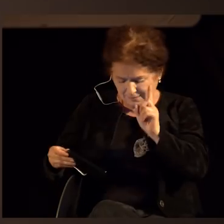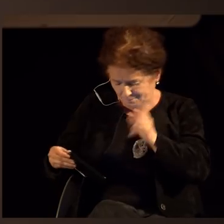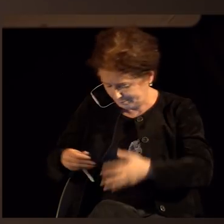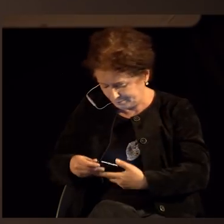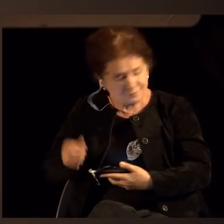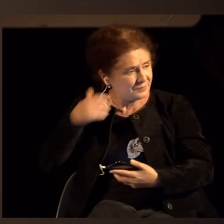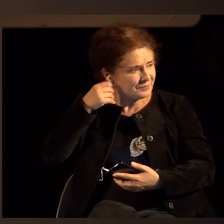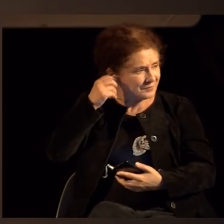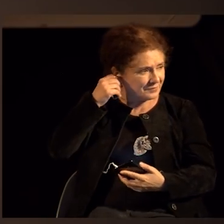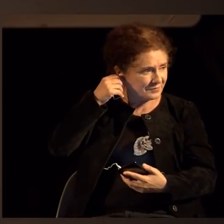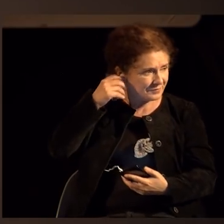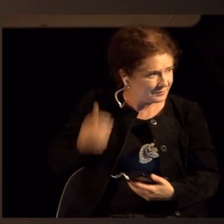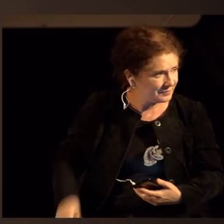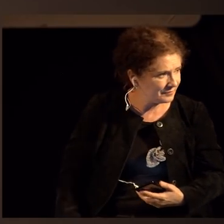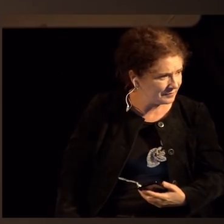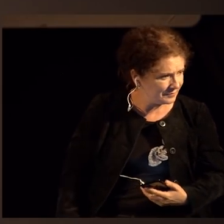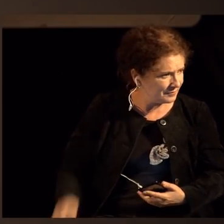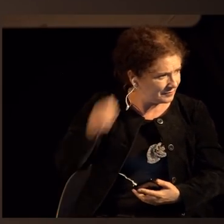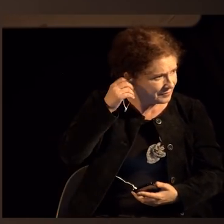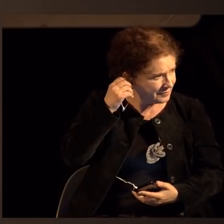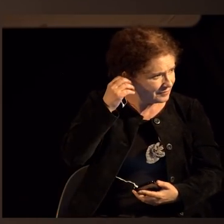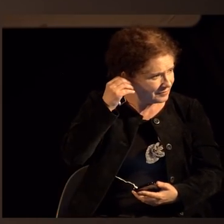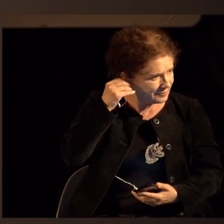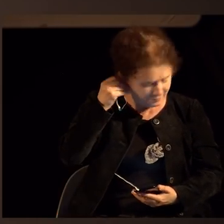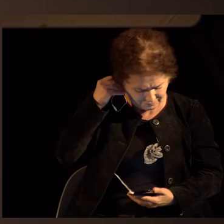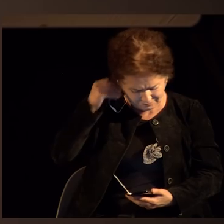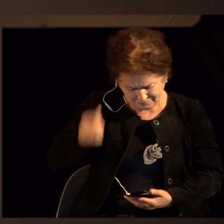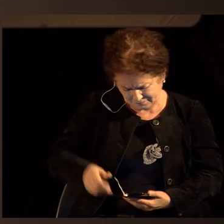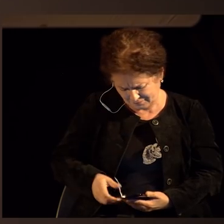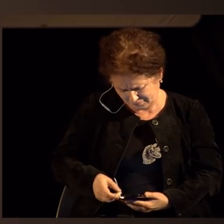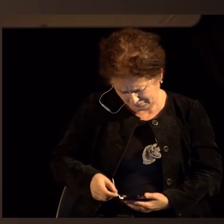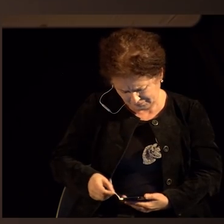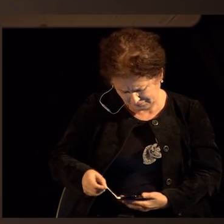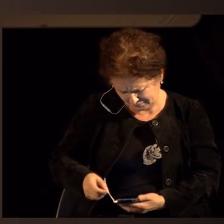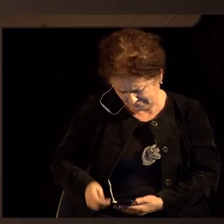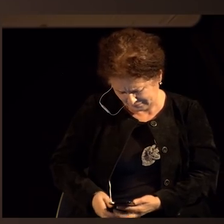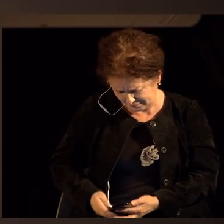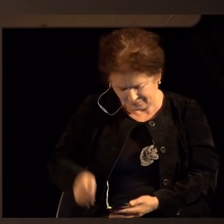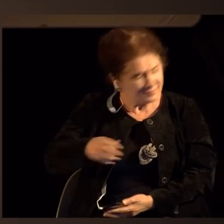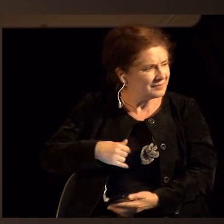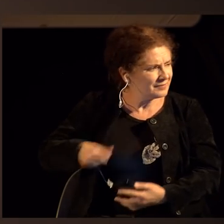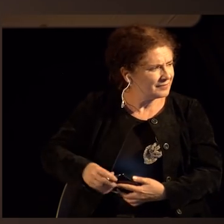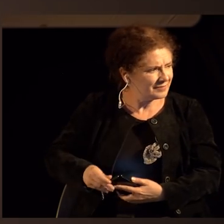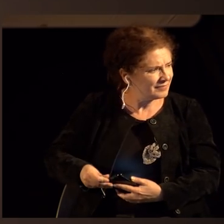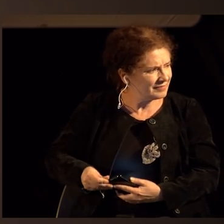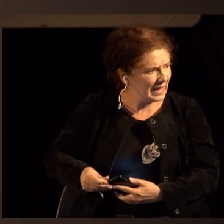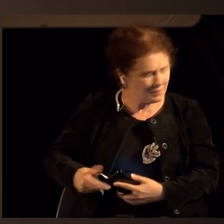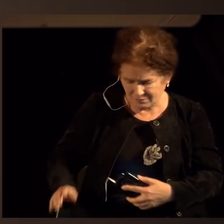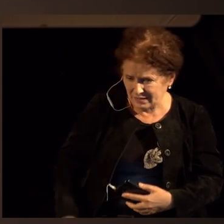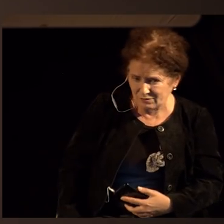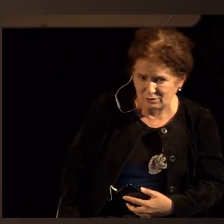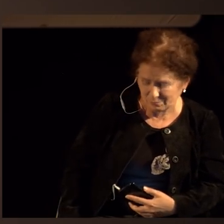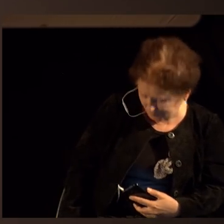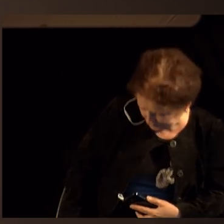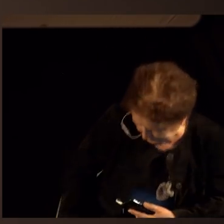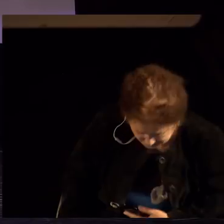And then I had another experience of sex education, it was with this young man who came into our school from an organisation from